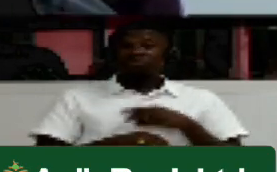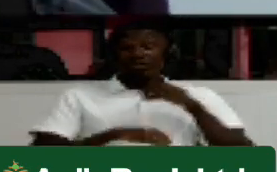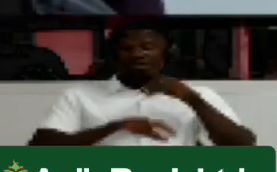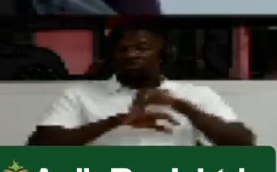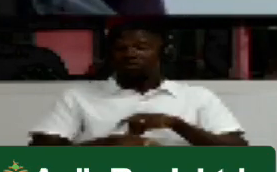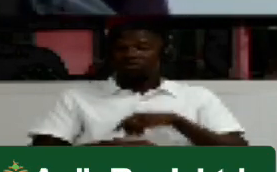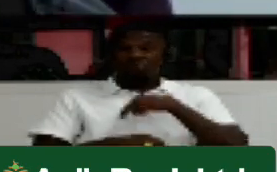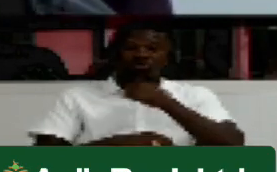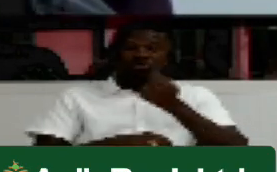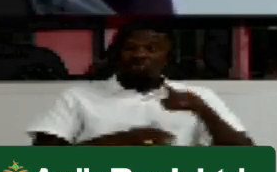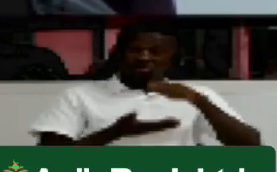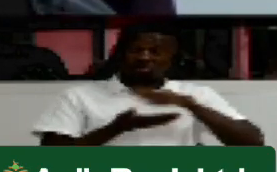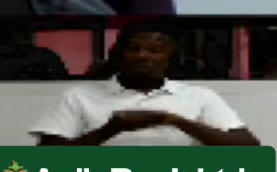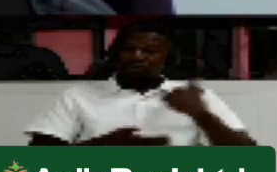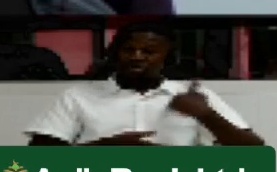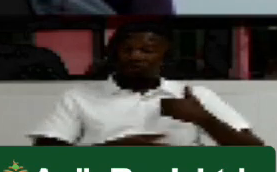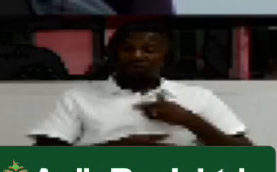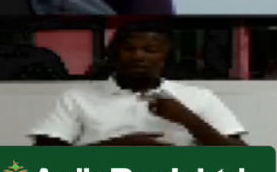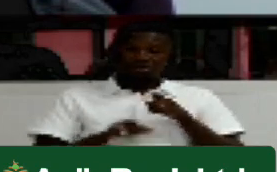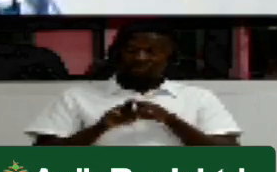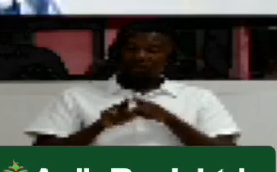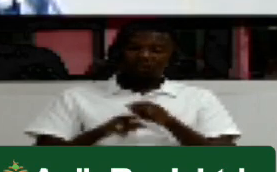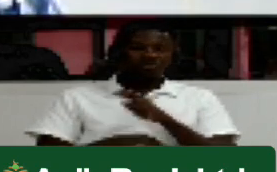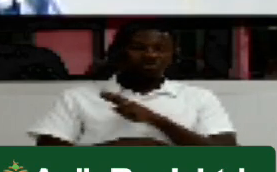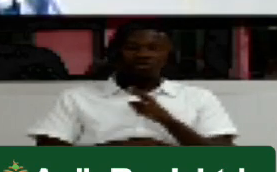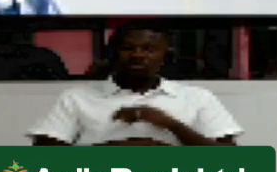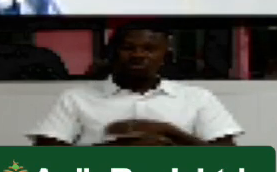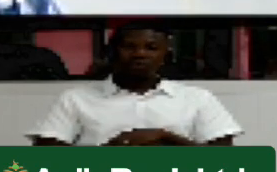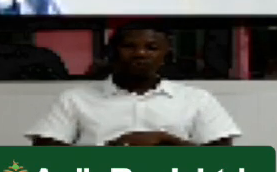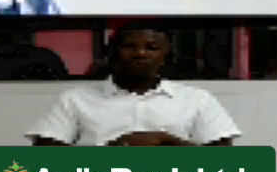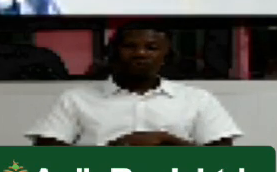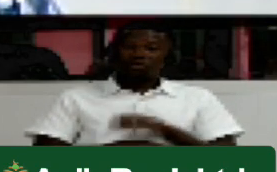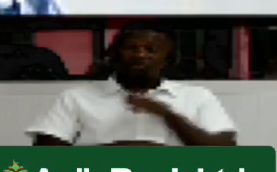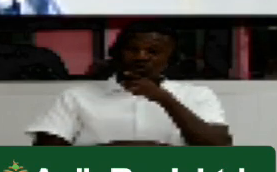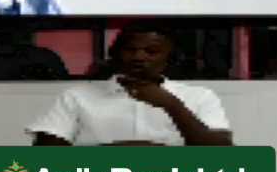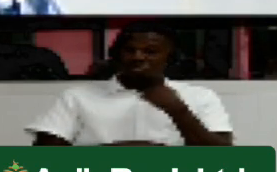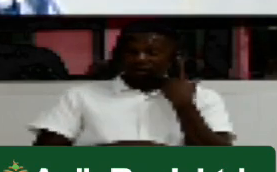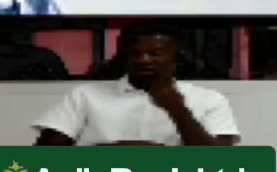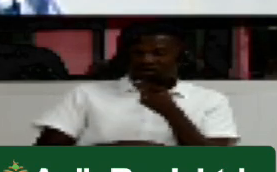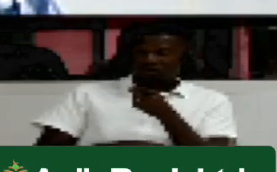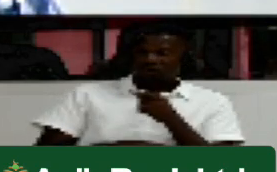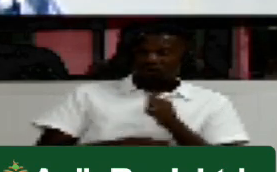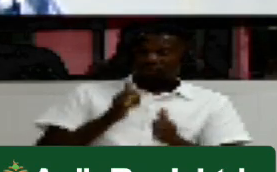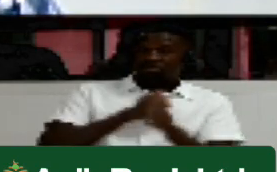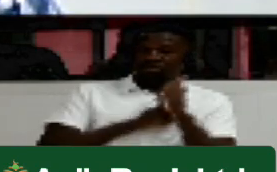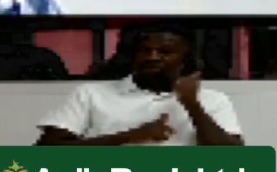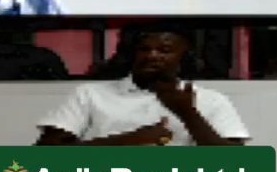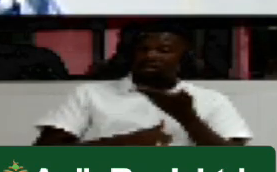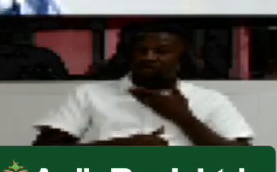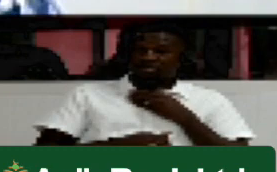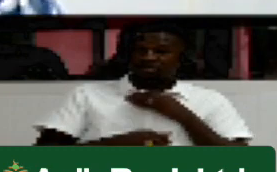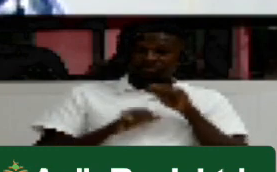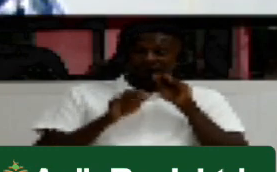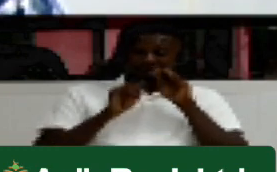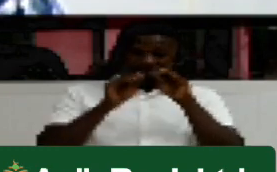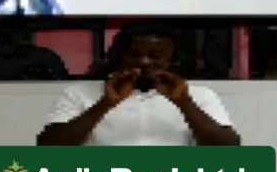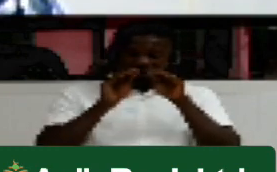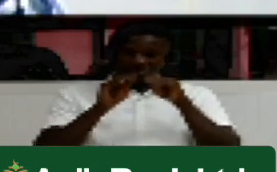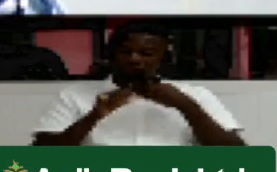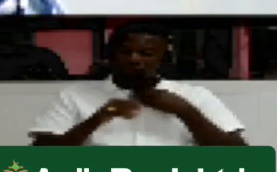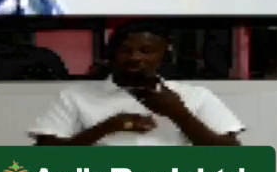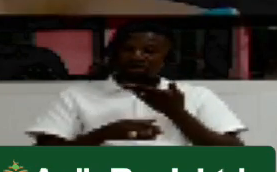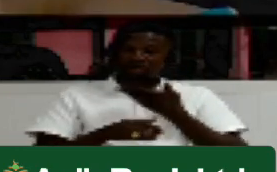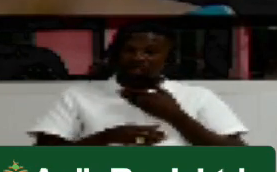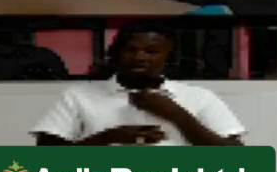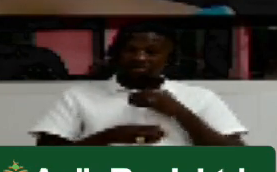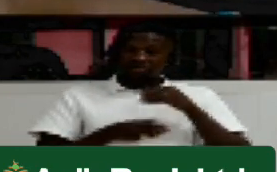like that, I don't think. So you would like to go back and get an education so that you can have an income